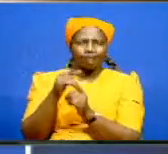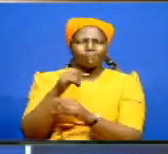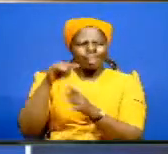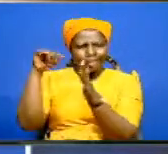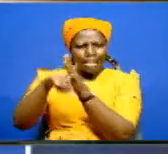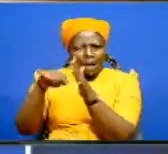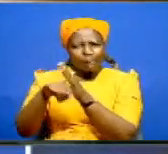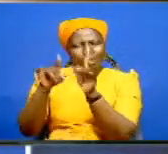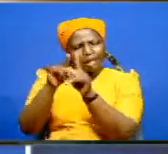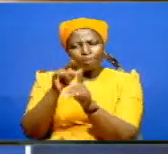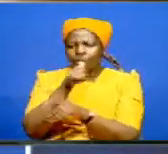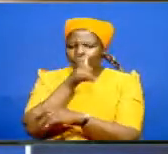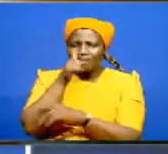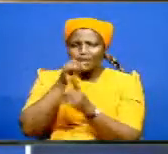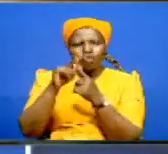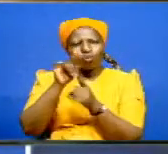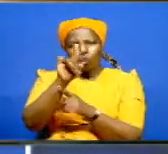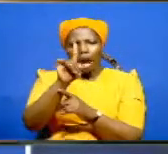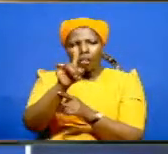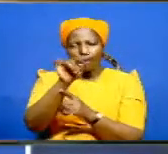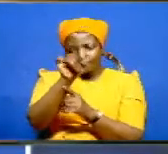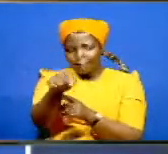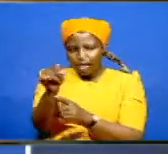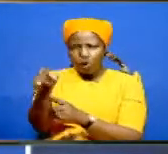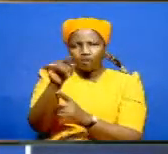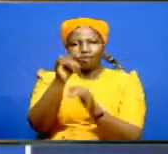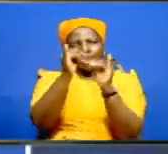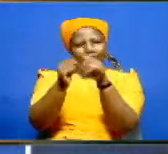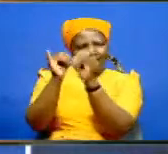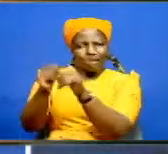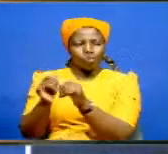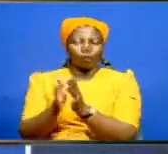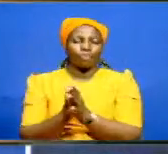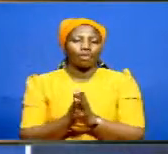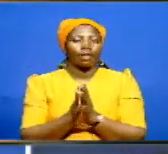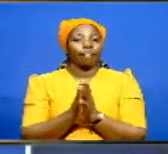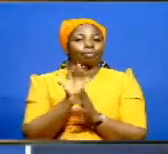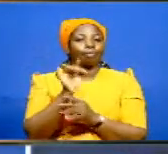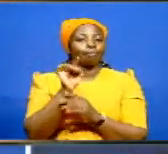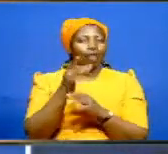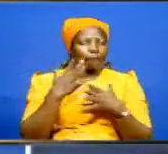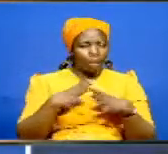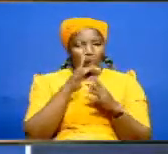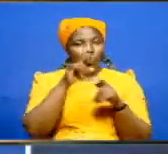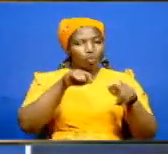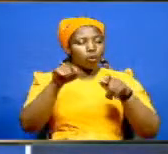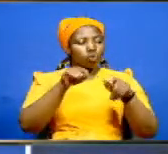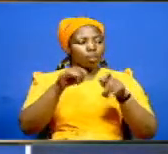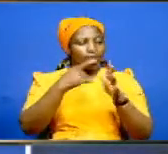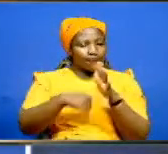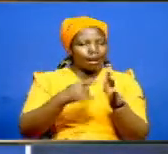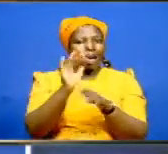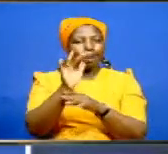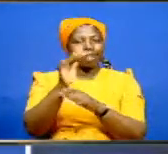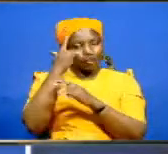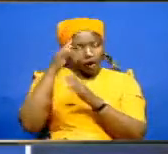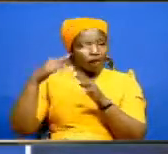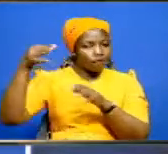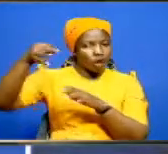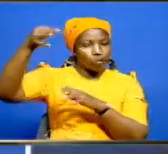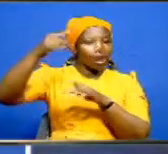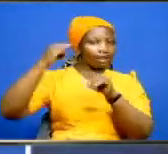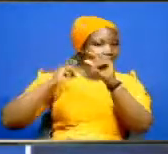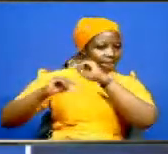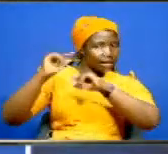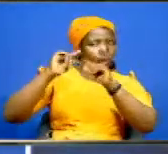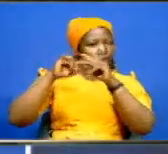those millions. Hence, on this day, the legends who once ran the industry are calling on the upcoming generation to focus